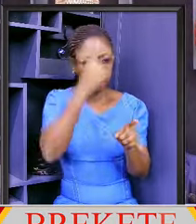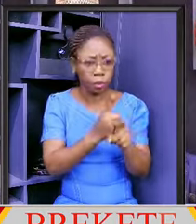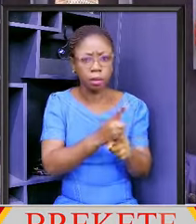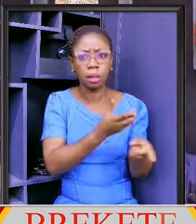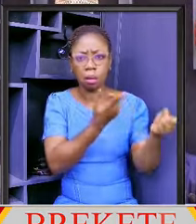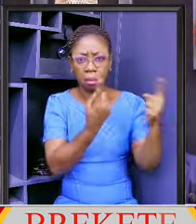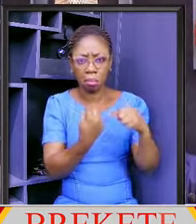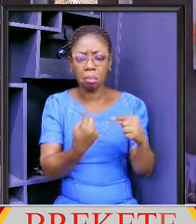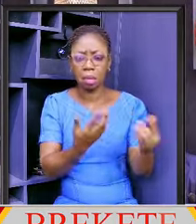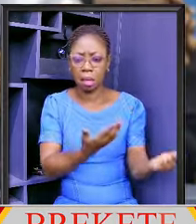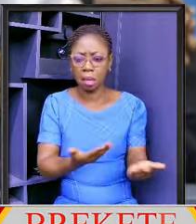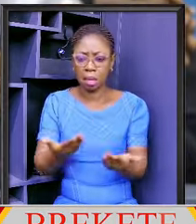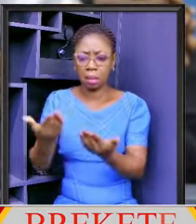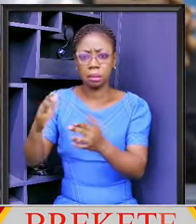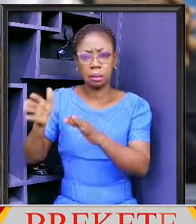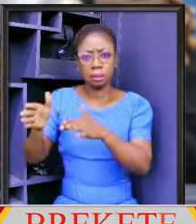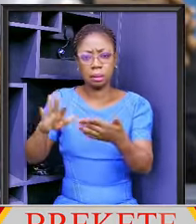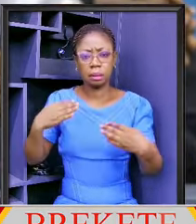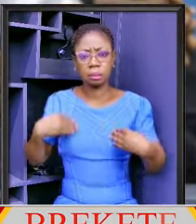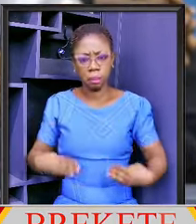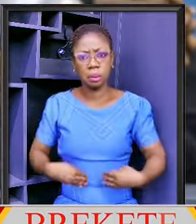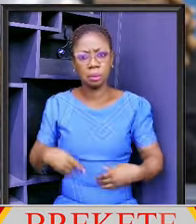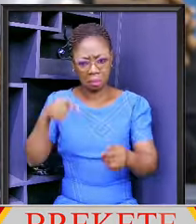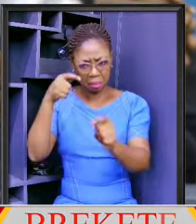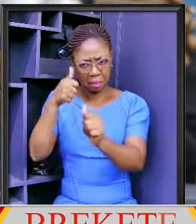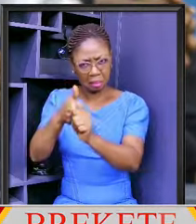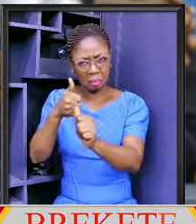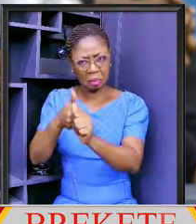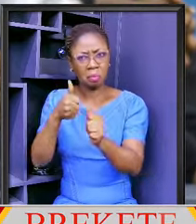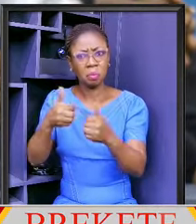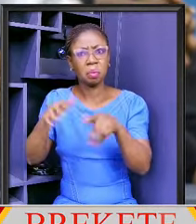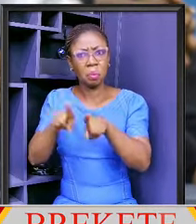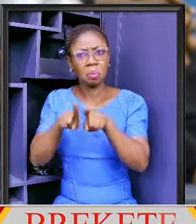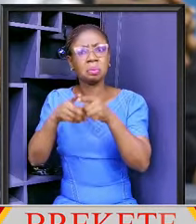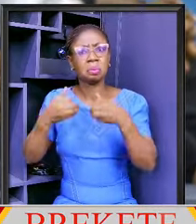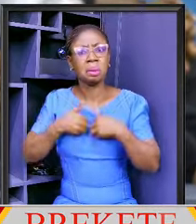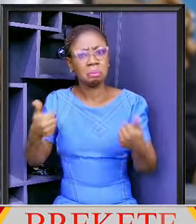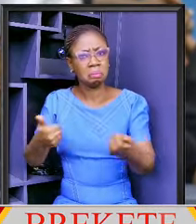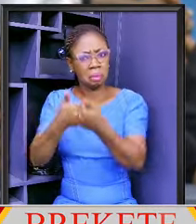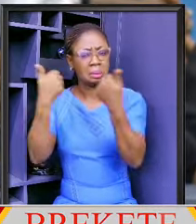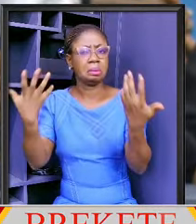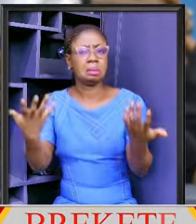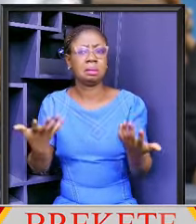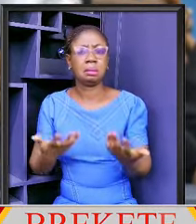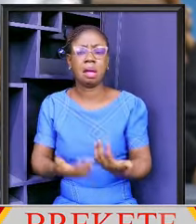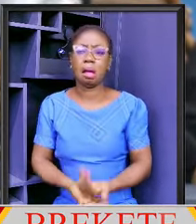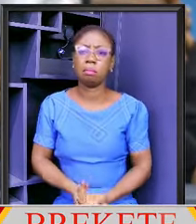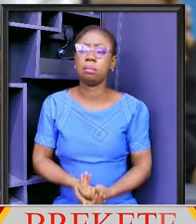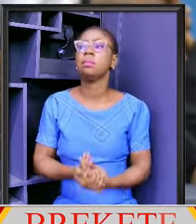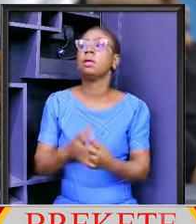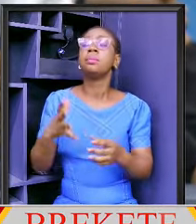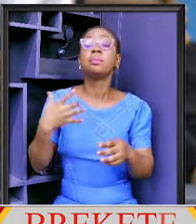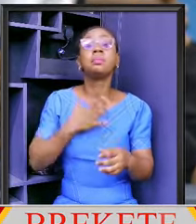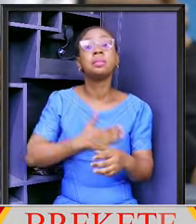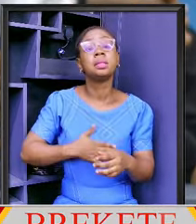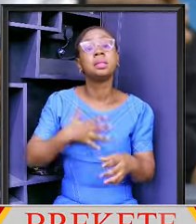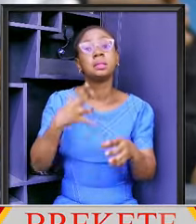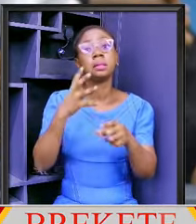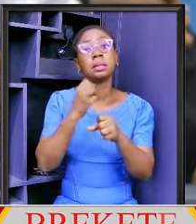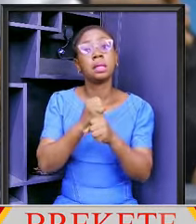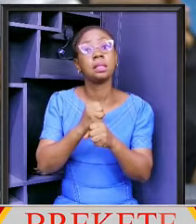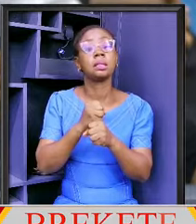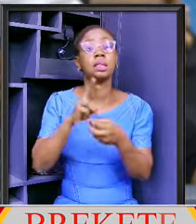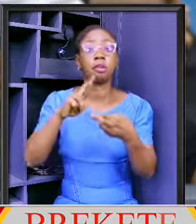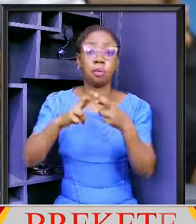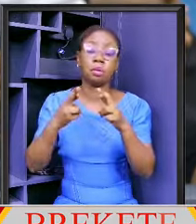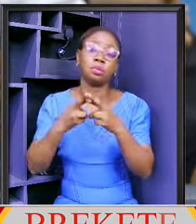Okay, so I bet get their relation, any of their relations where you confirm. We will verify for background, make